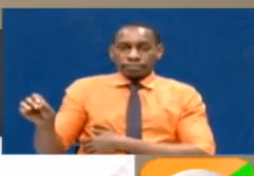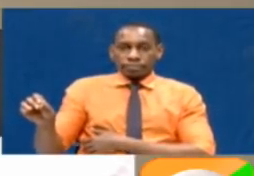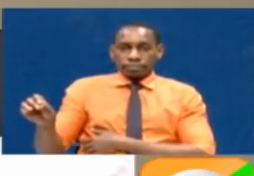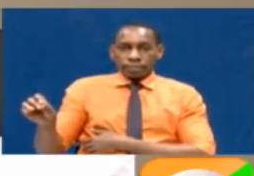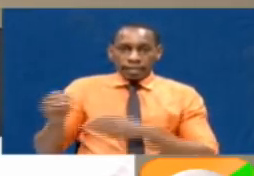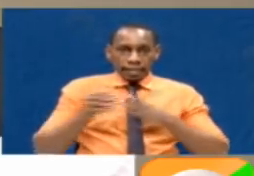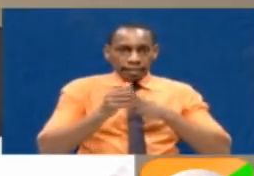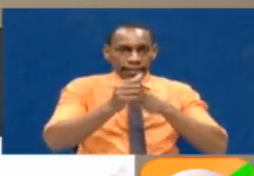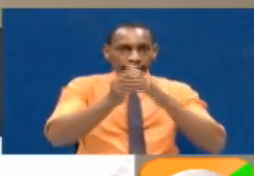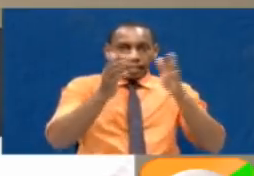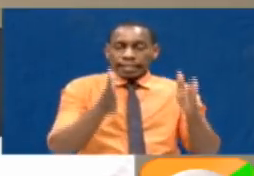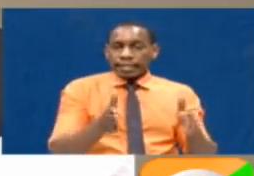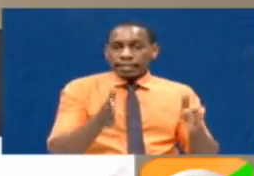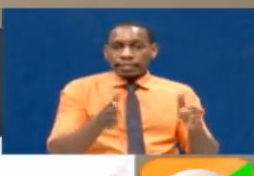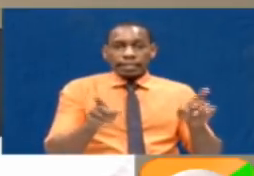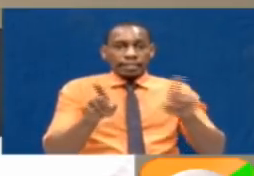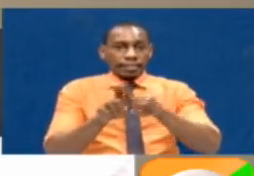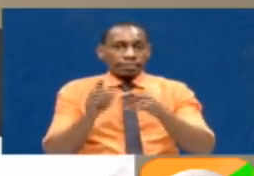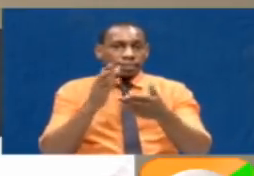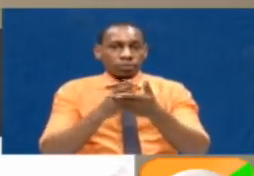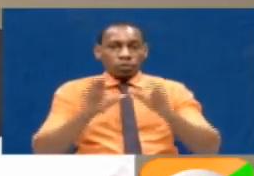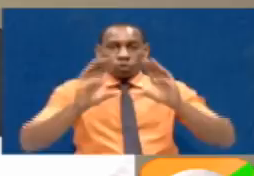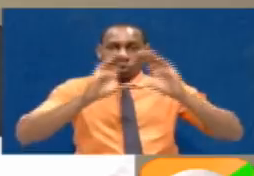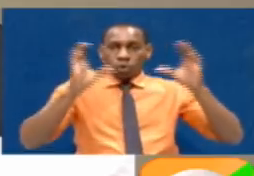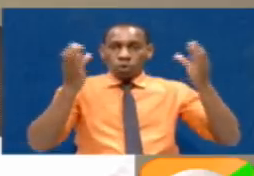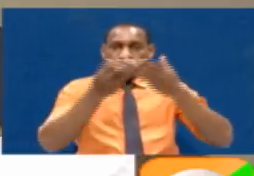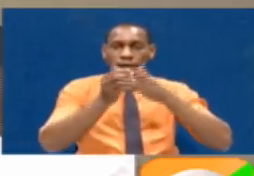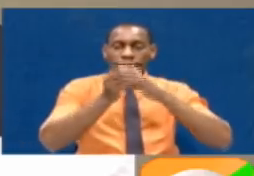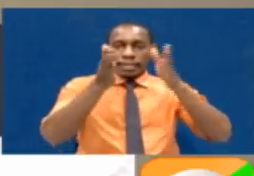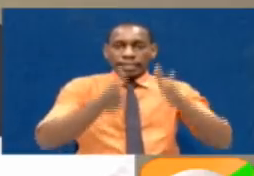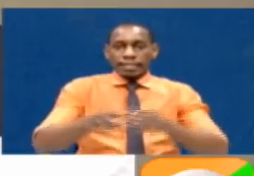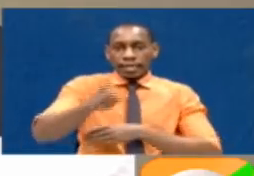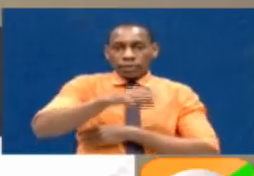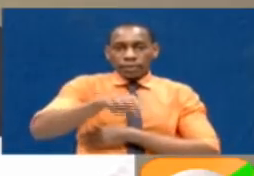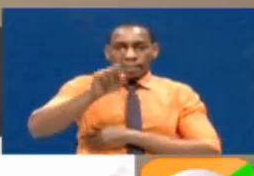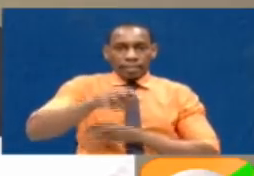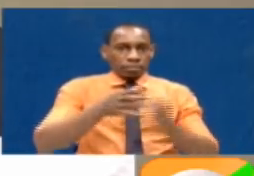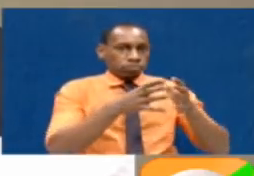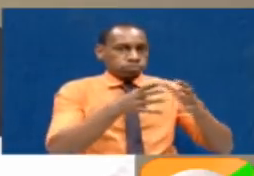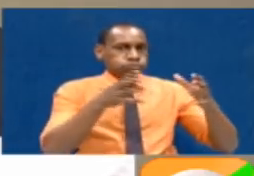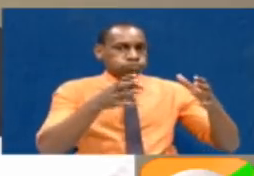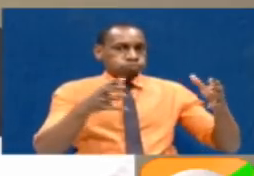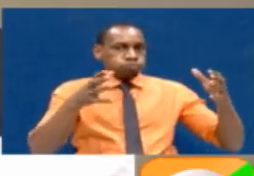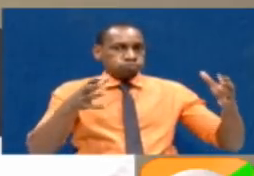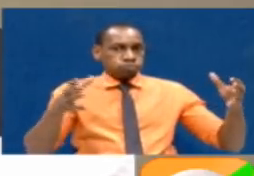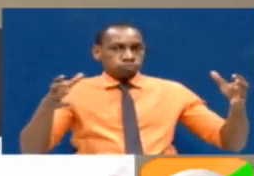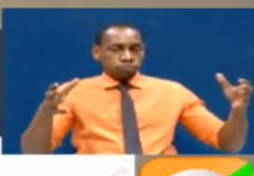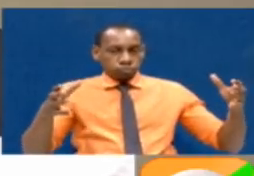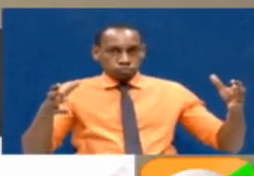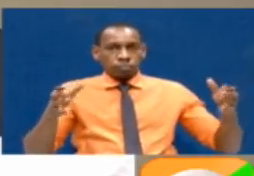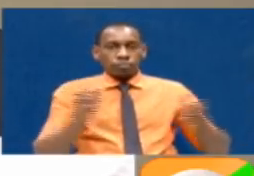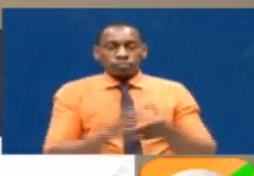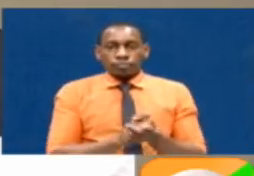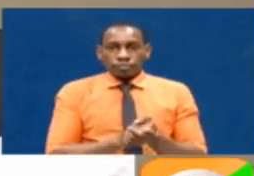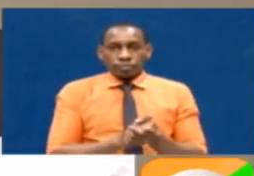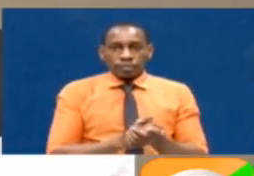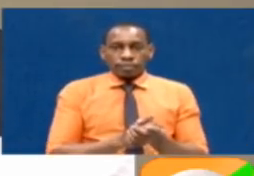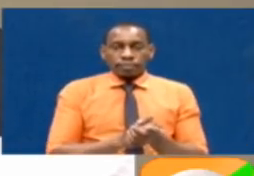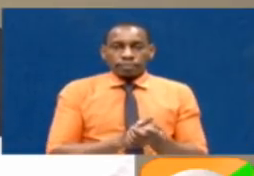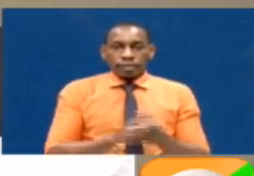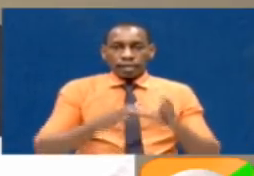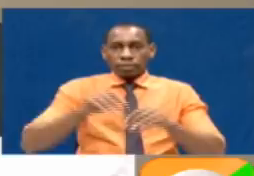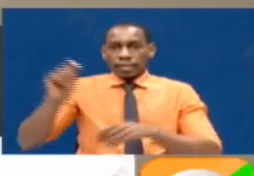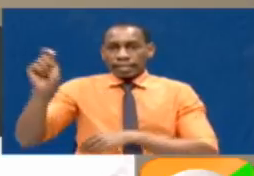African leader, and indeed a global leader. We need to expand our comparison beyond